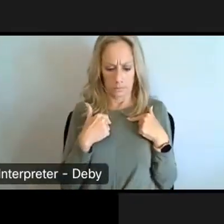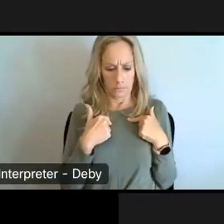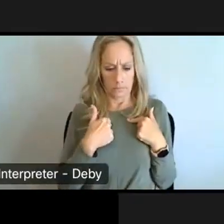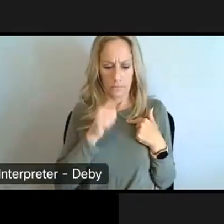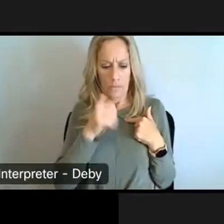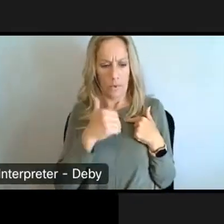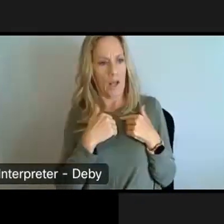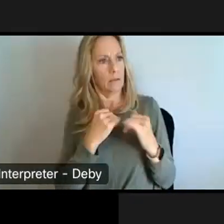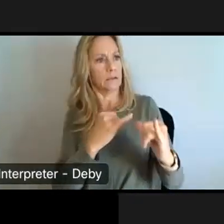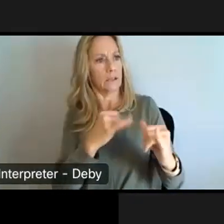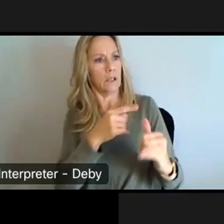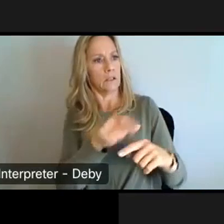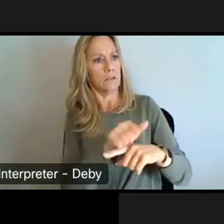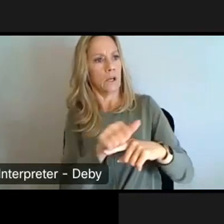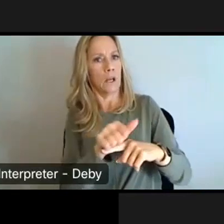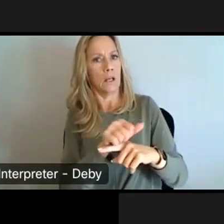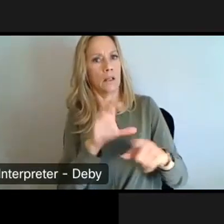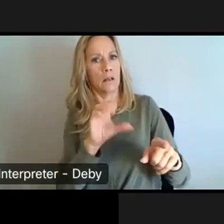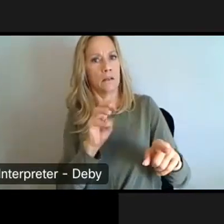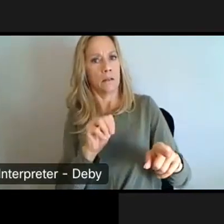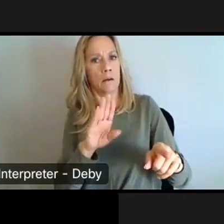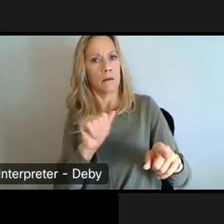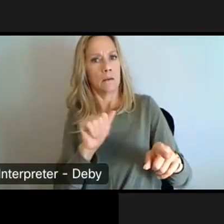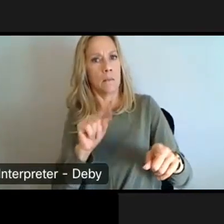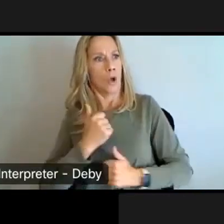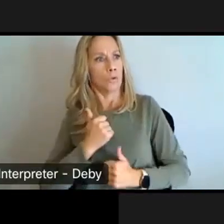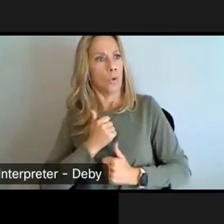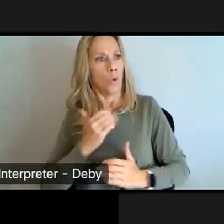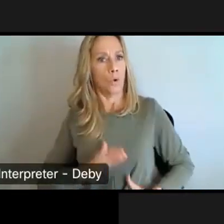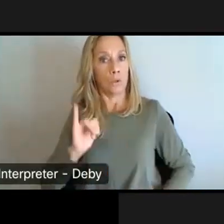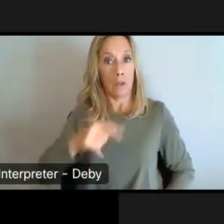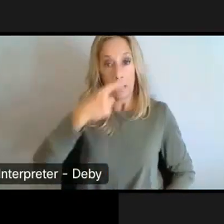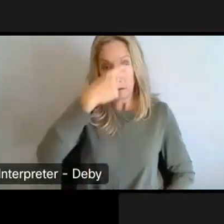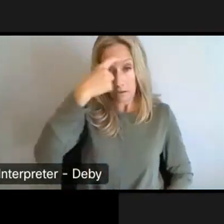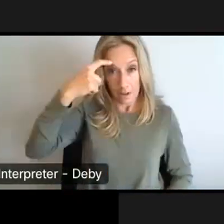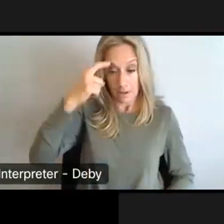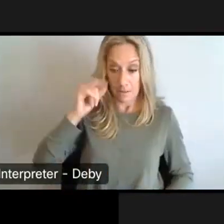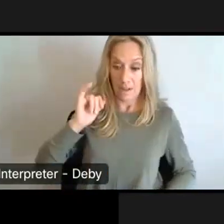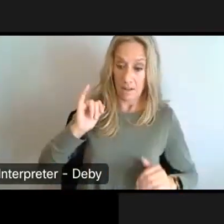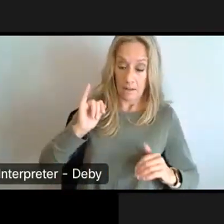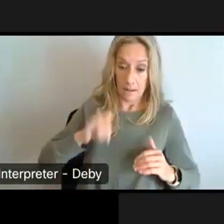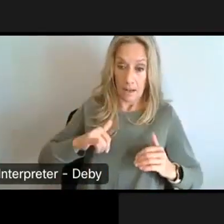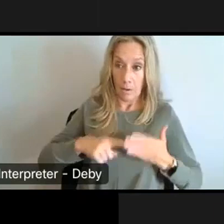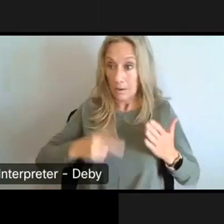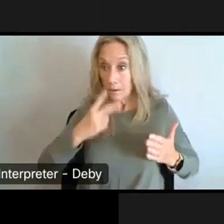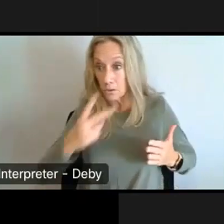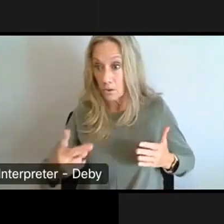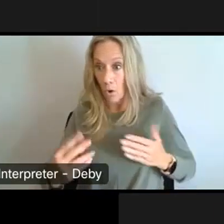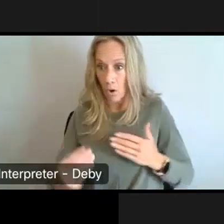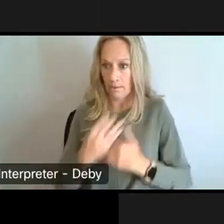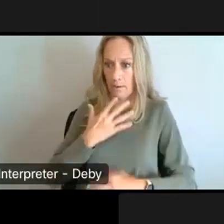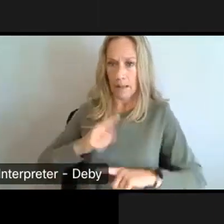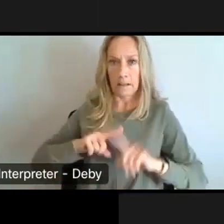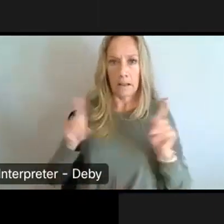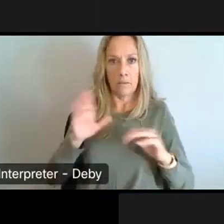same level of training as that combat soldier. That trauma, that level that I just saw is going to affect me differently than